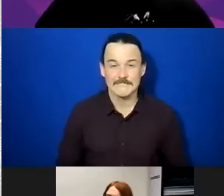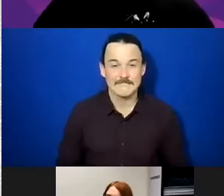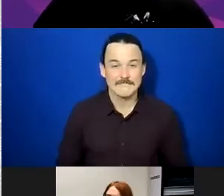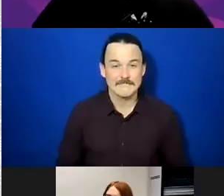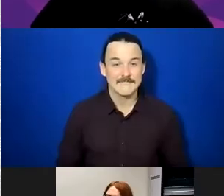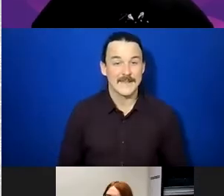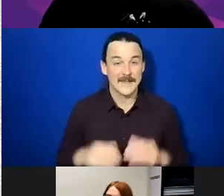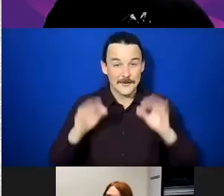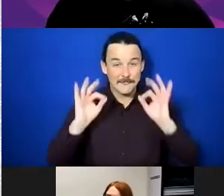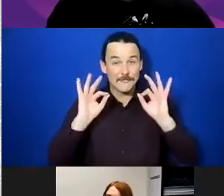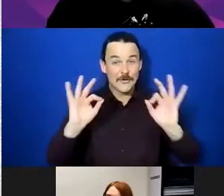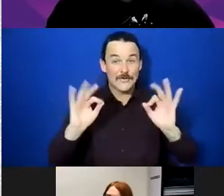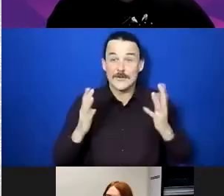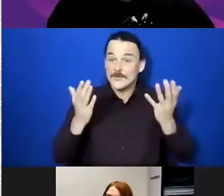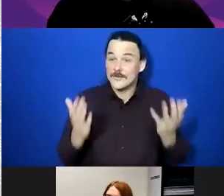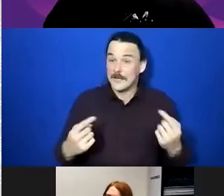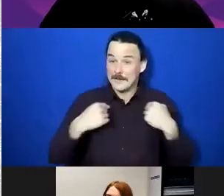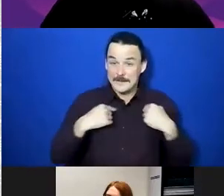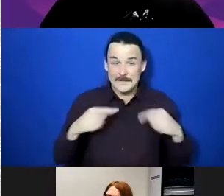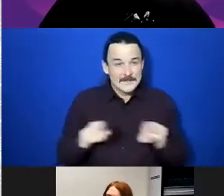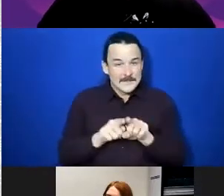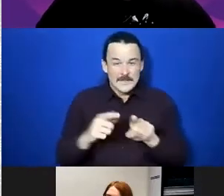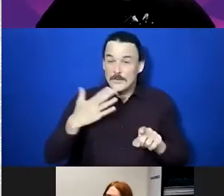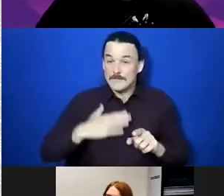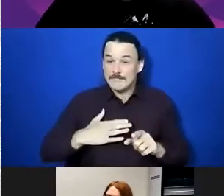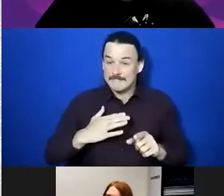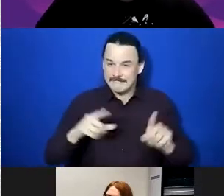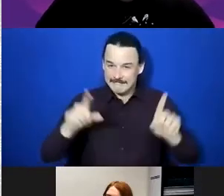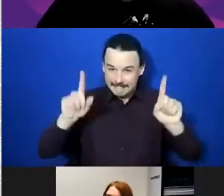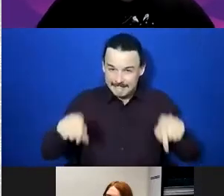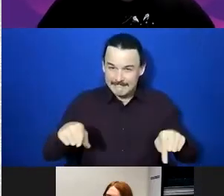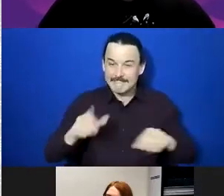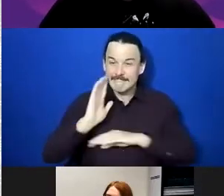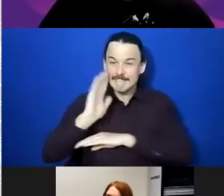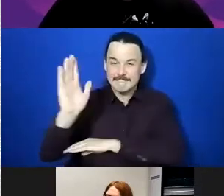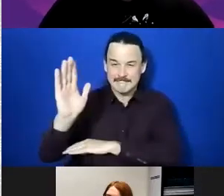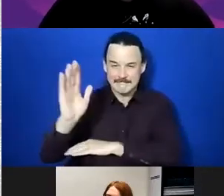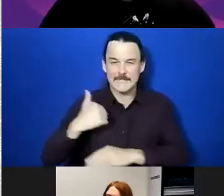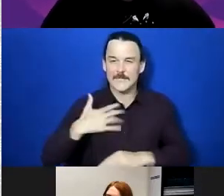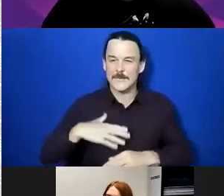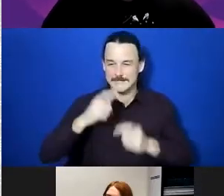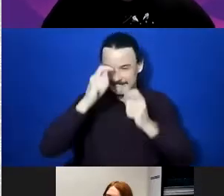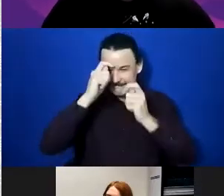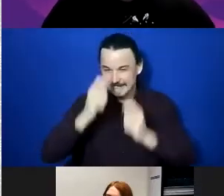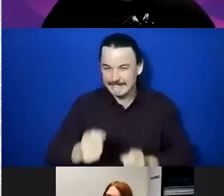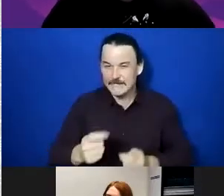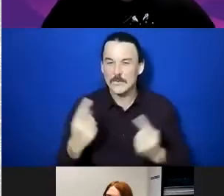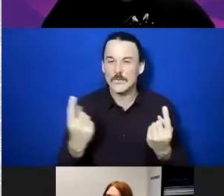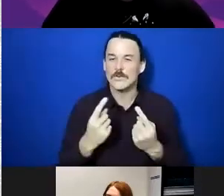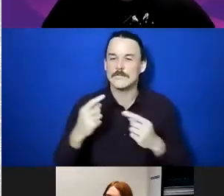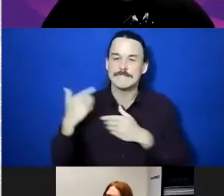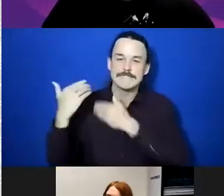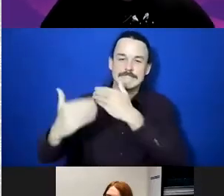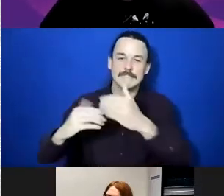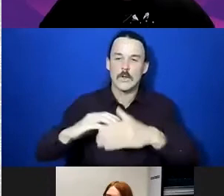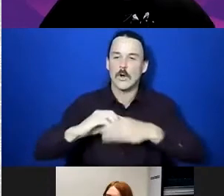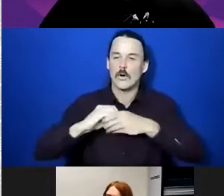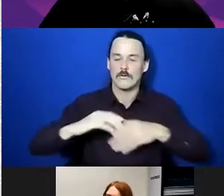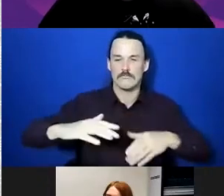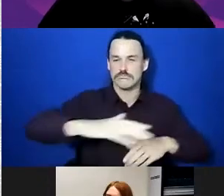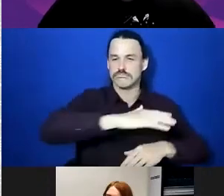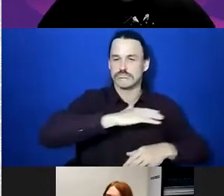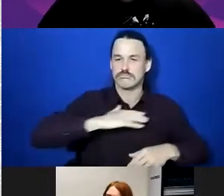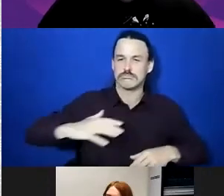Perfect. So I too want to begin by acknowledging the traditional owners of the land on which I'm presenting my talk